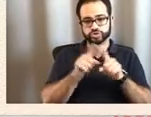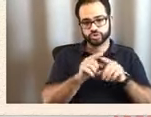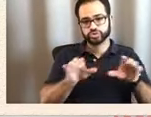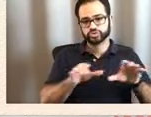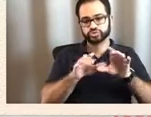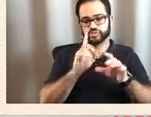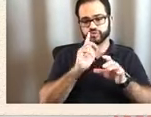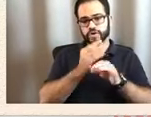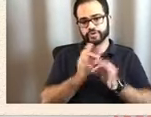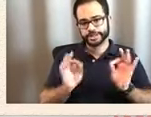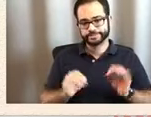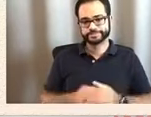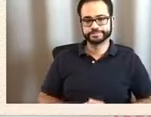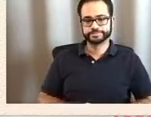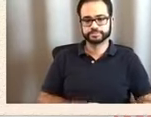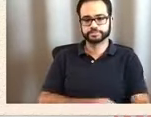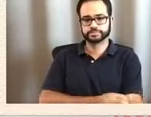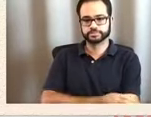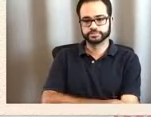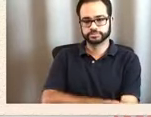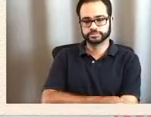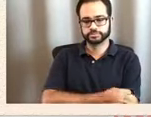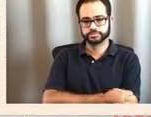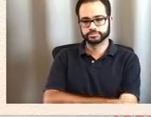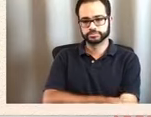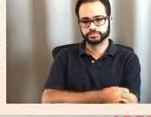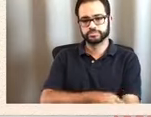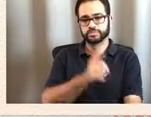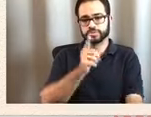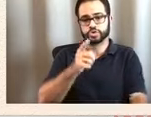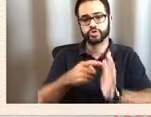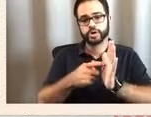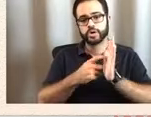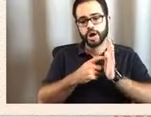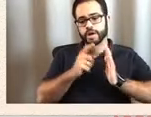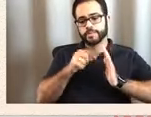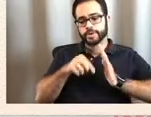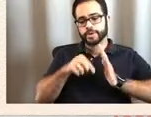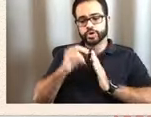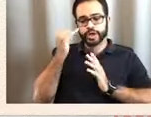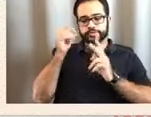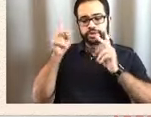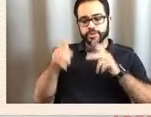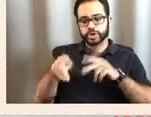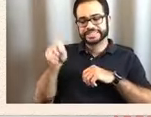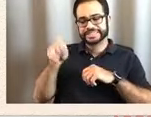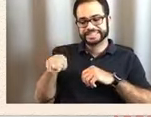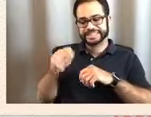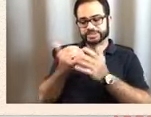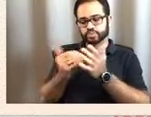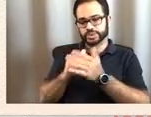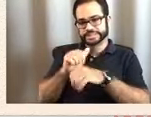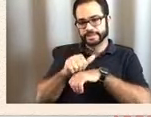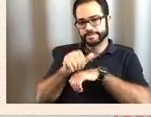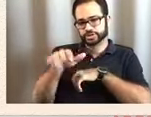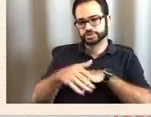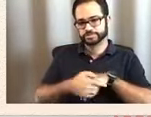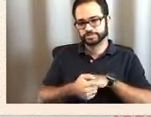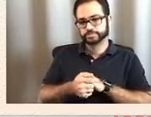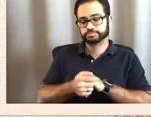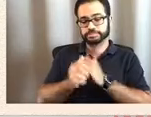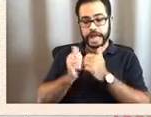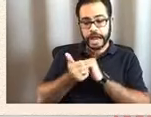additional charge. You are required to review if the applicant needs a resubmission. You do this by reviewing